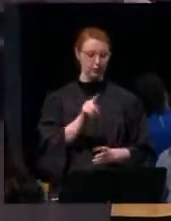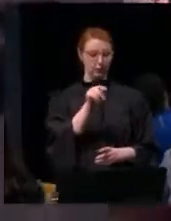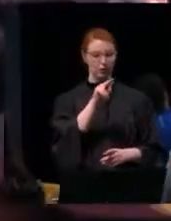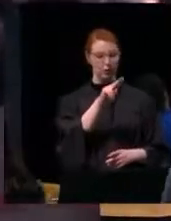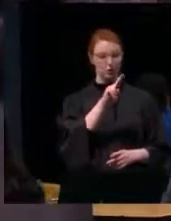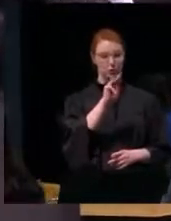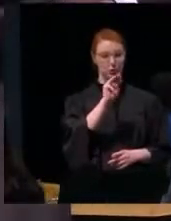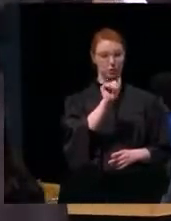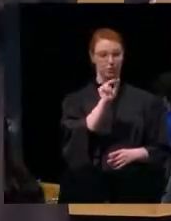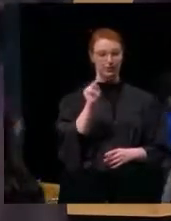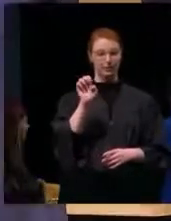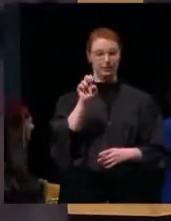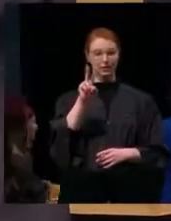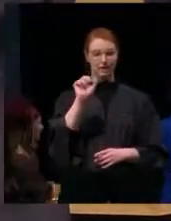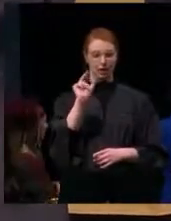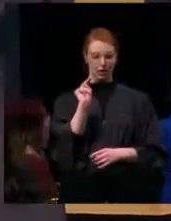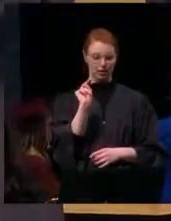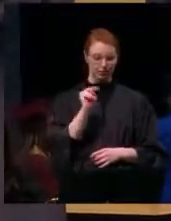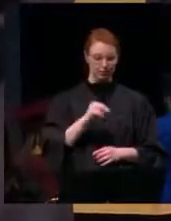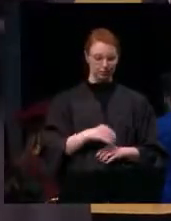Truman Ivan.